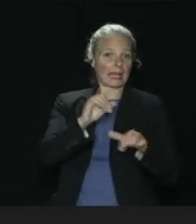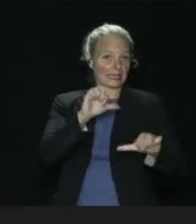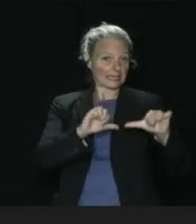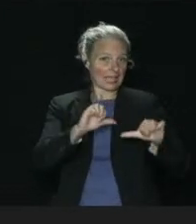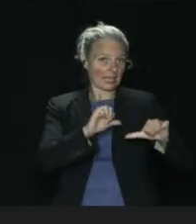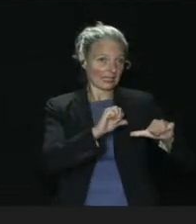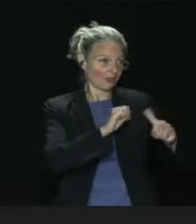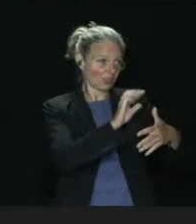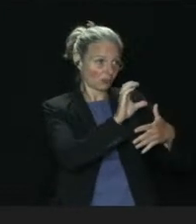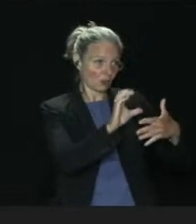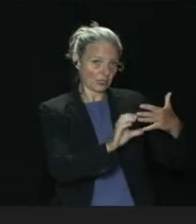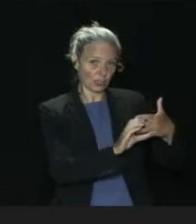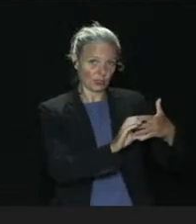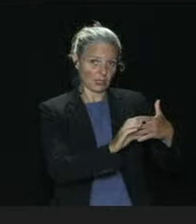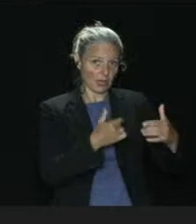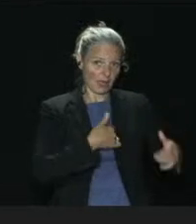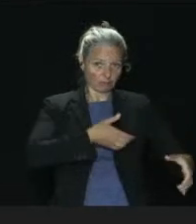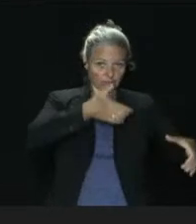to answer that question.